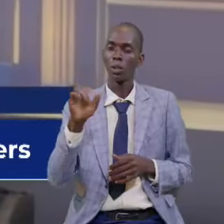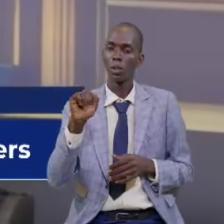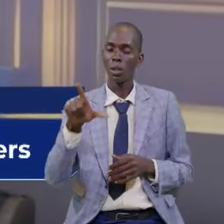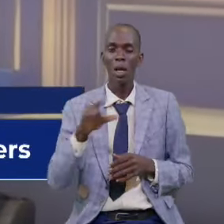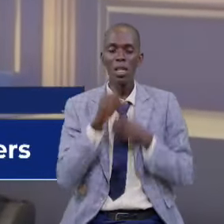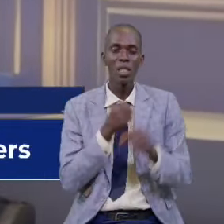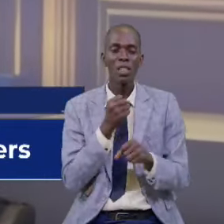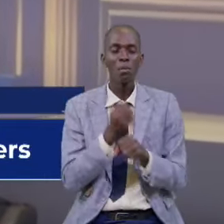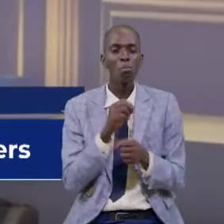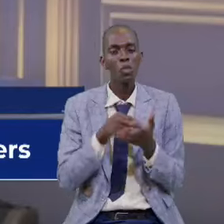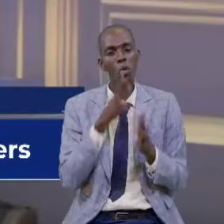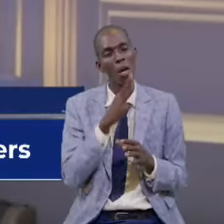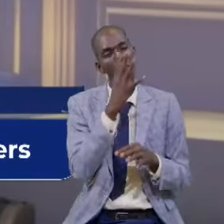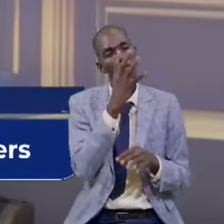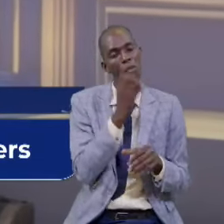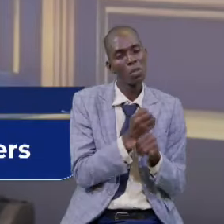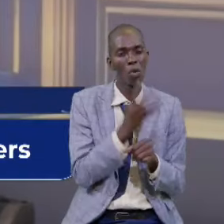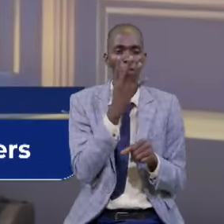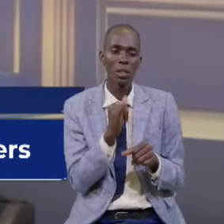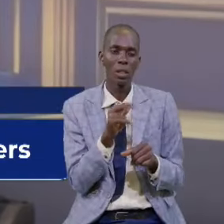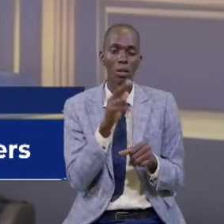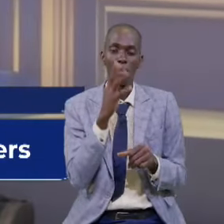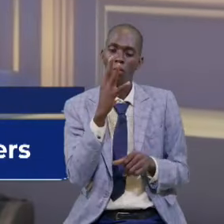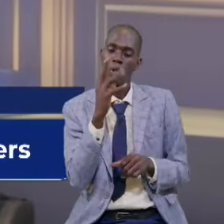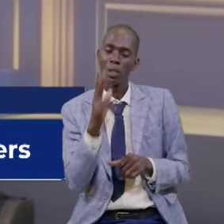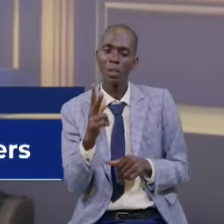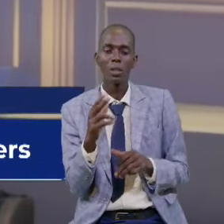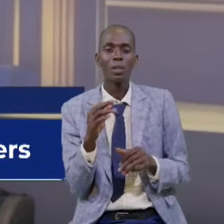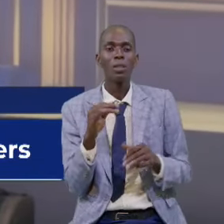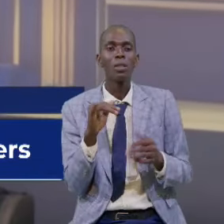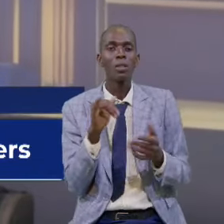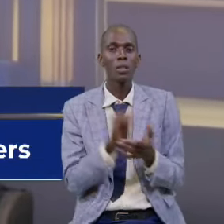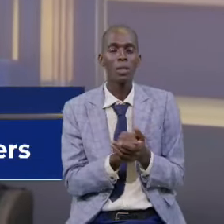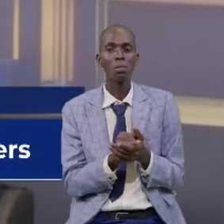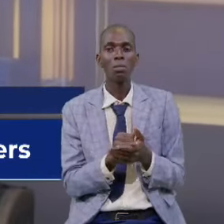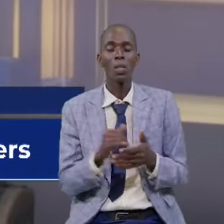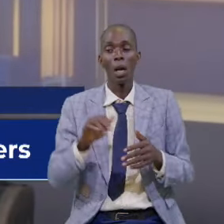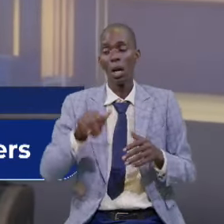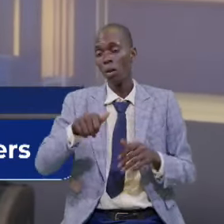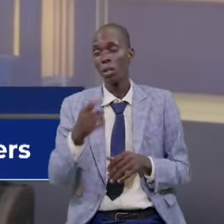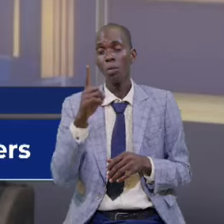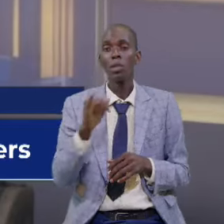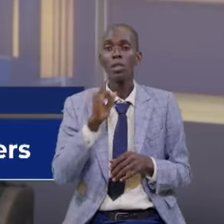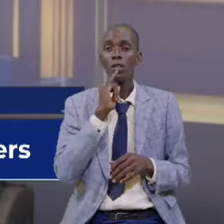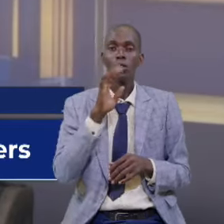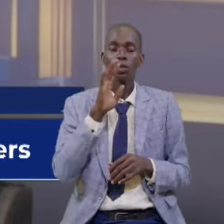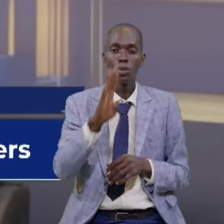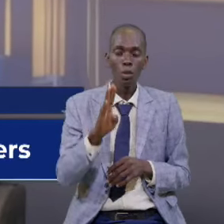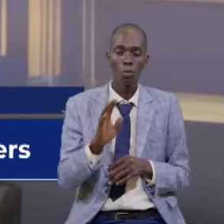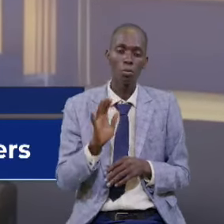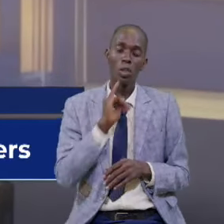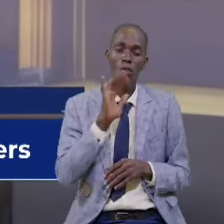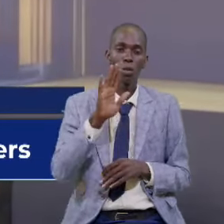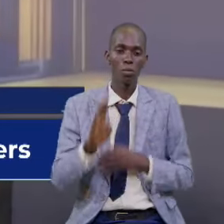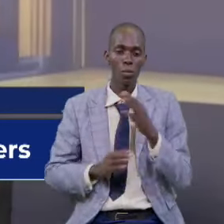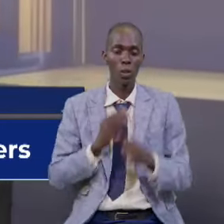That's chronological age. There's biological age. What that means is the scientists will look at your body and they will